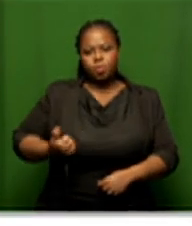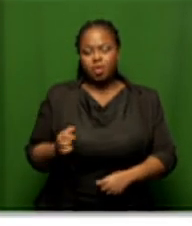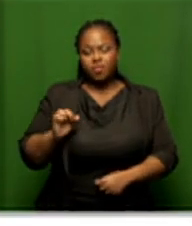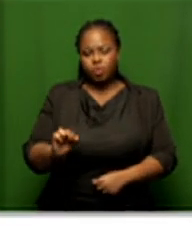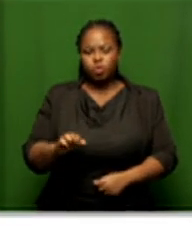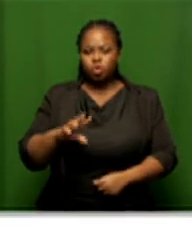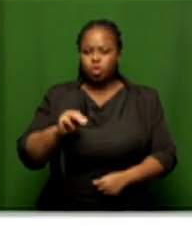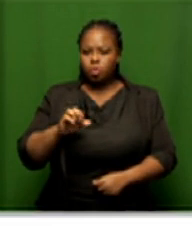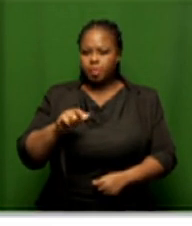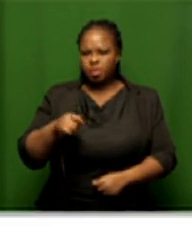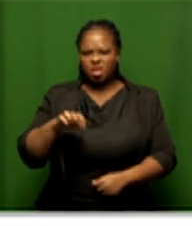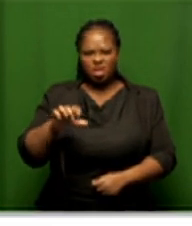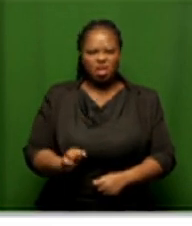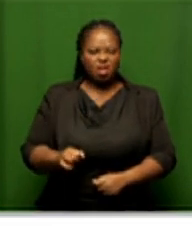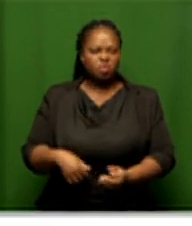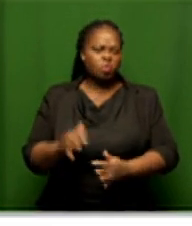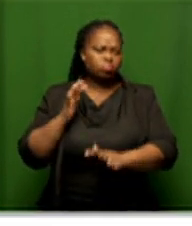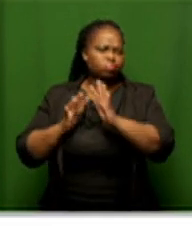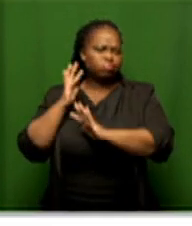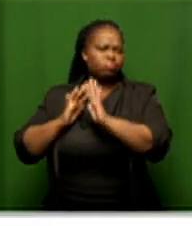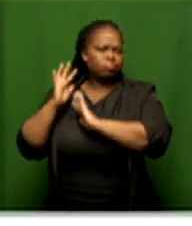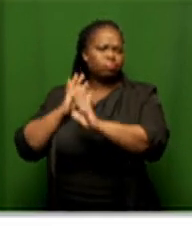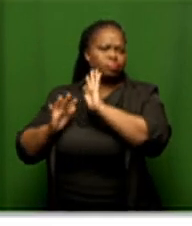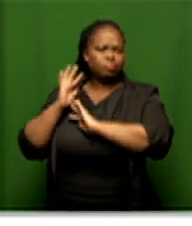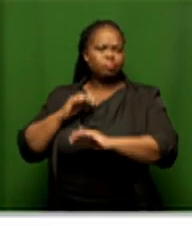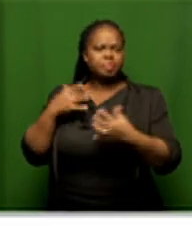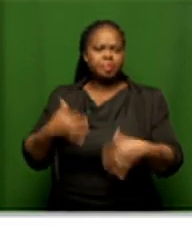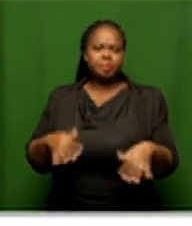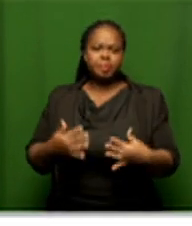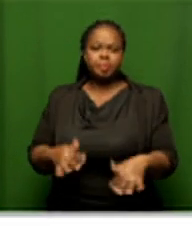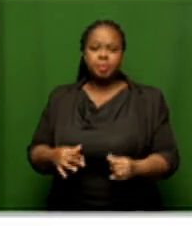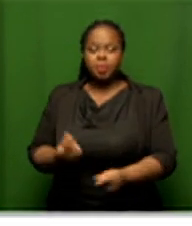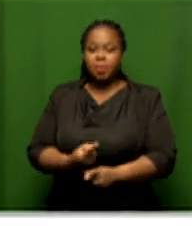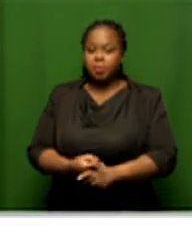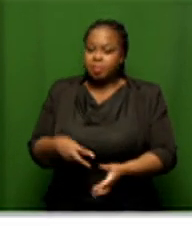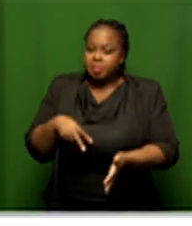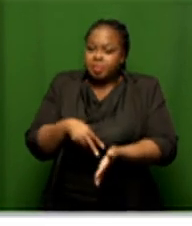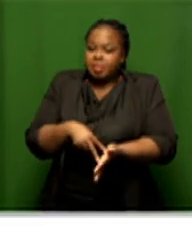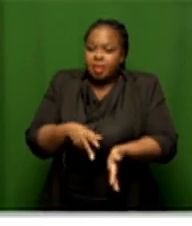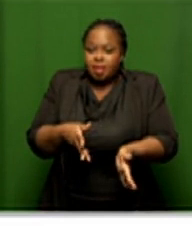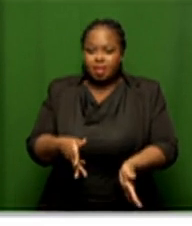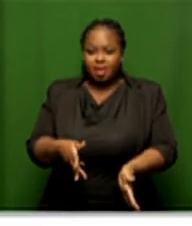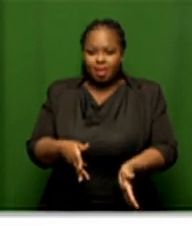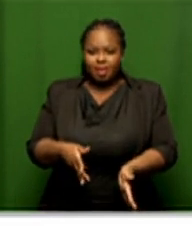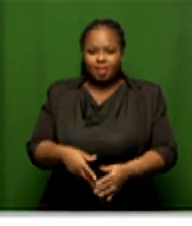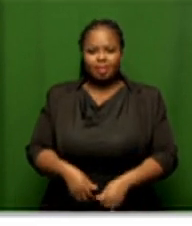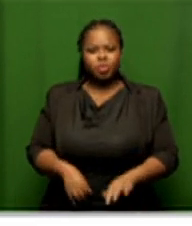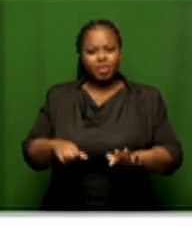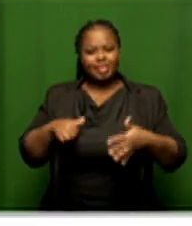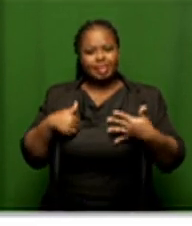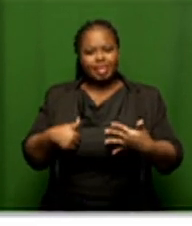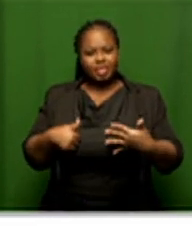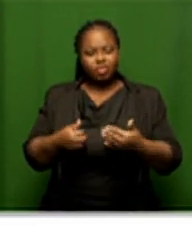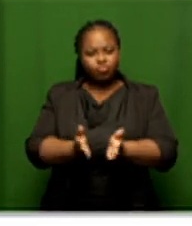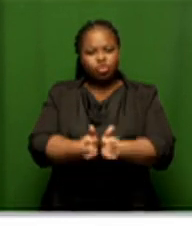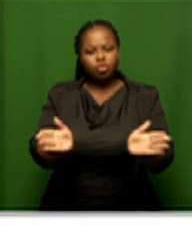there's a great deal of history that currently surrounds us. And what greater moment to be standing here on the 6th general